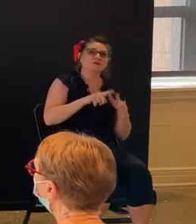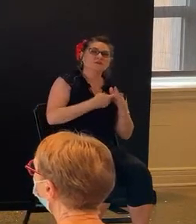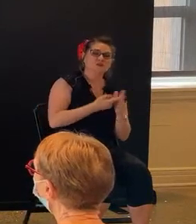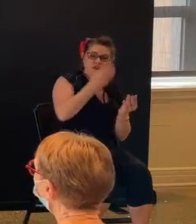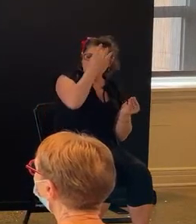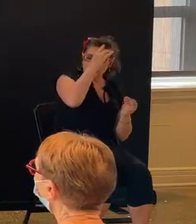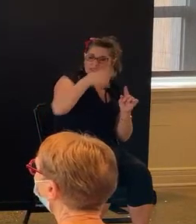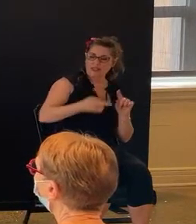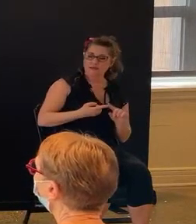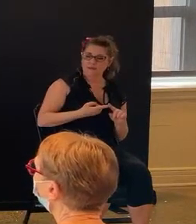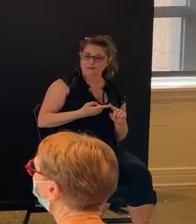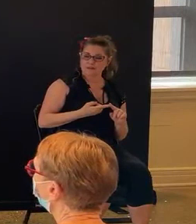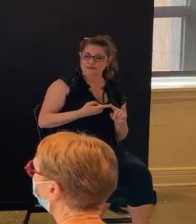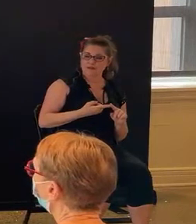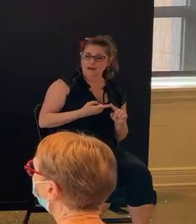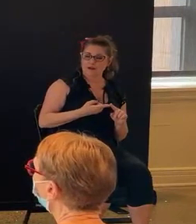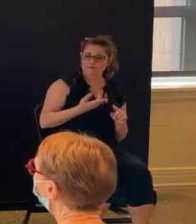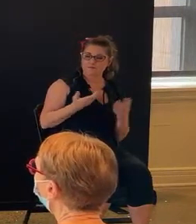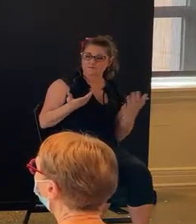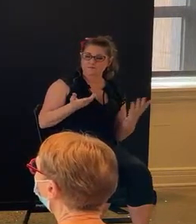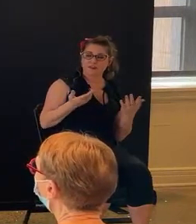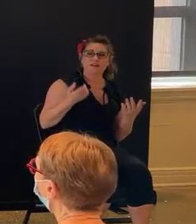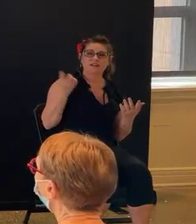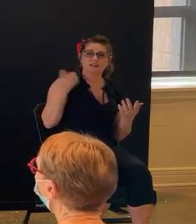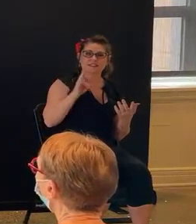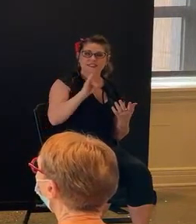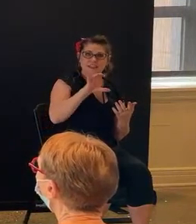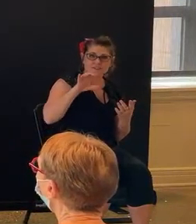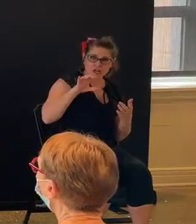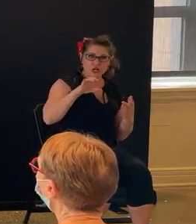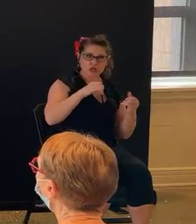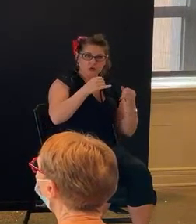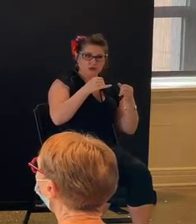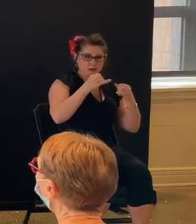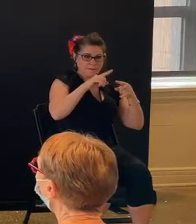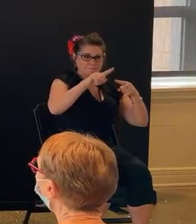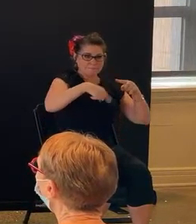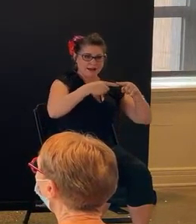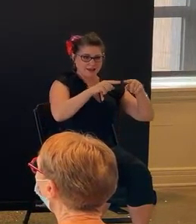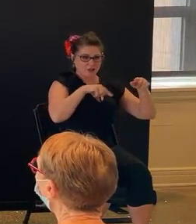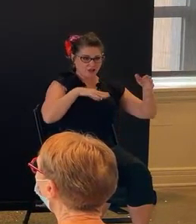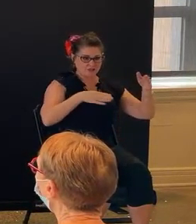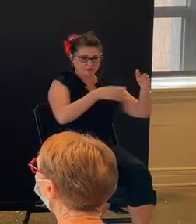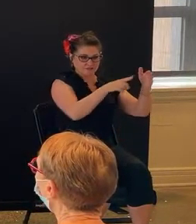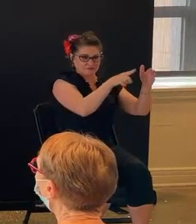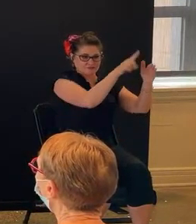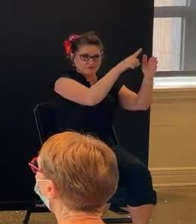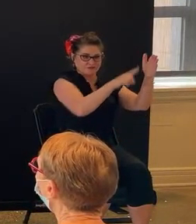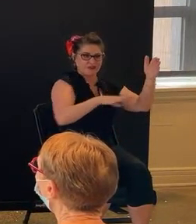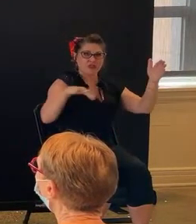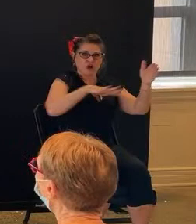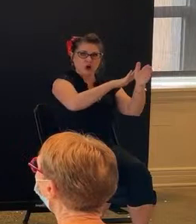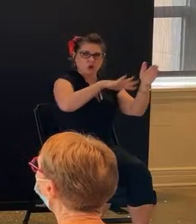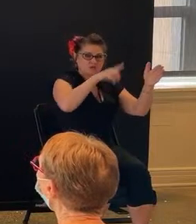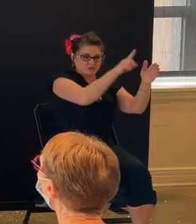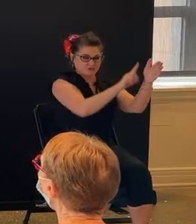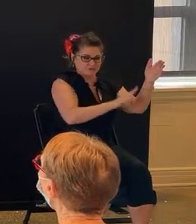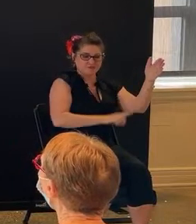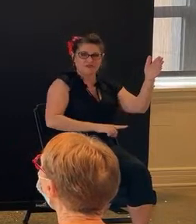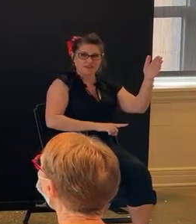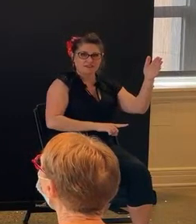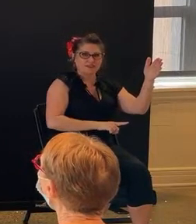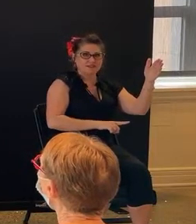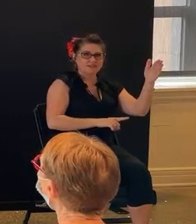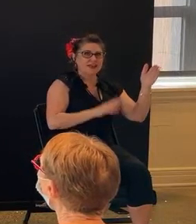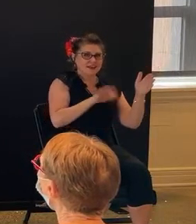about this 700-mile-long feature off the coast that had been recently discovered back